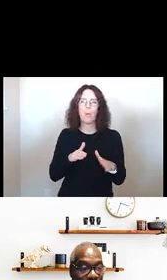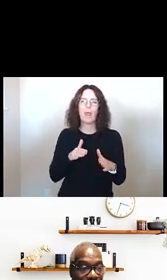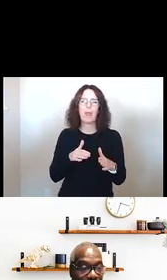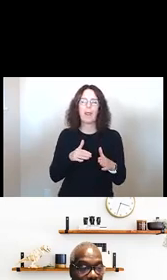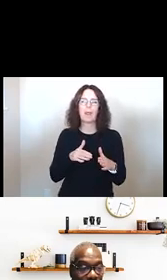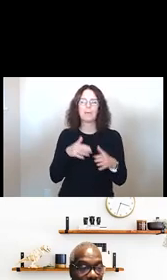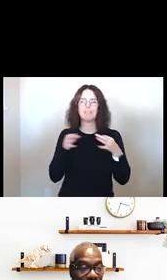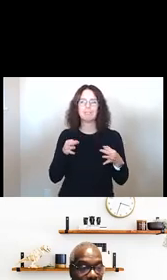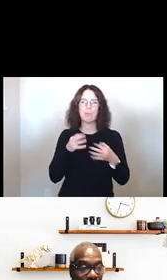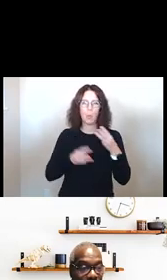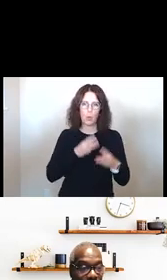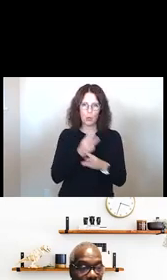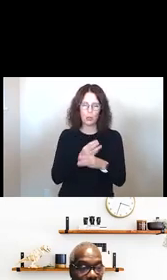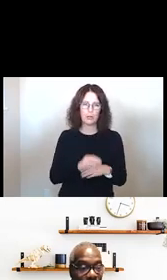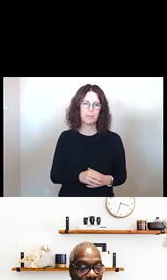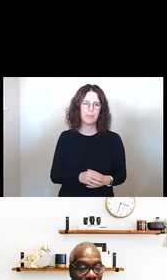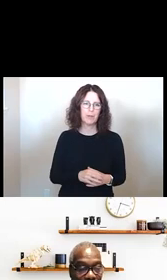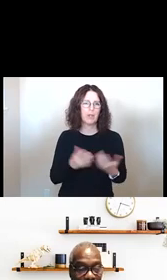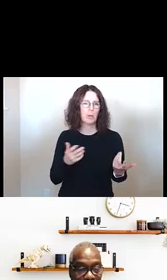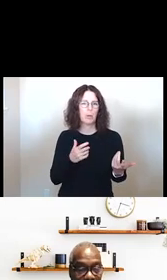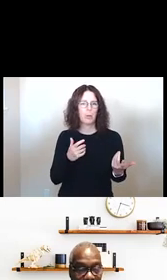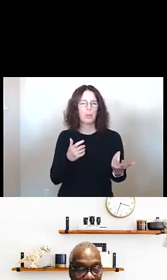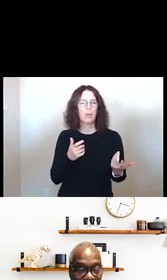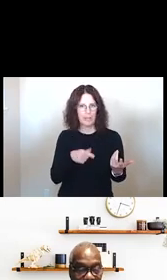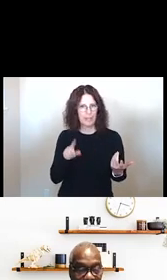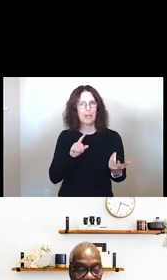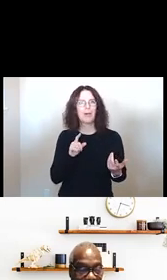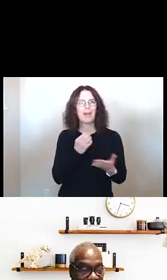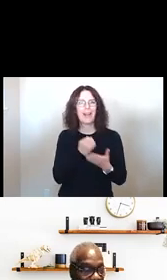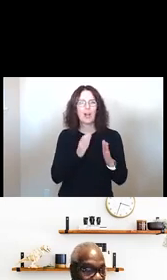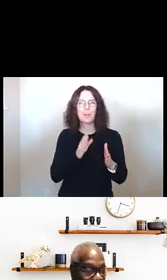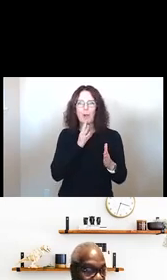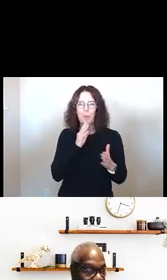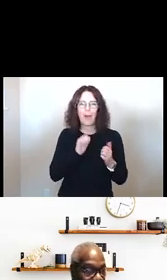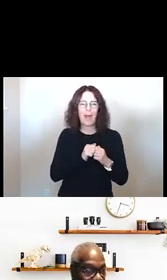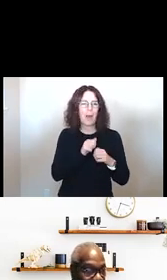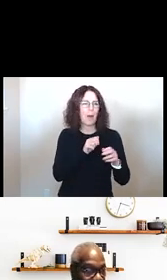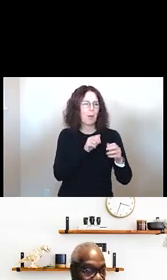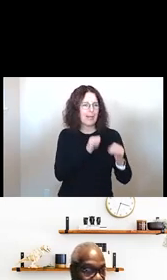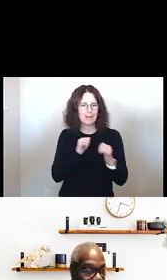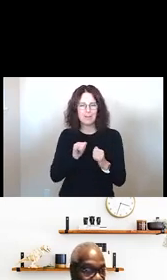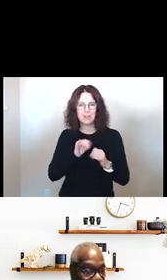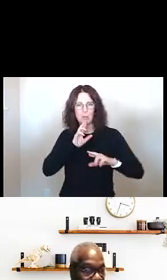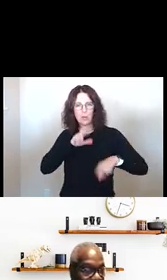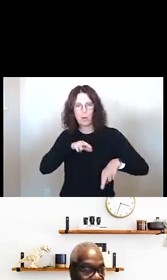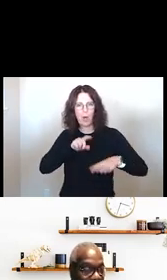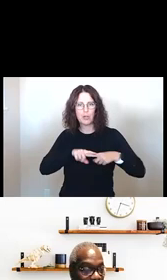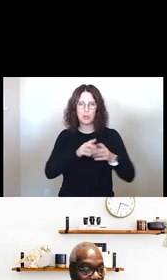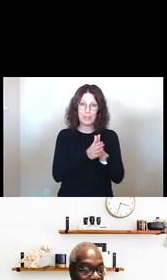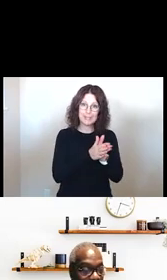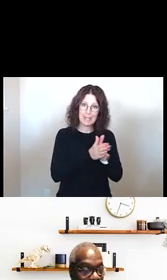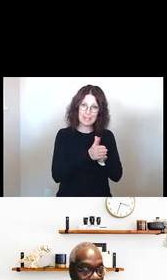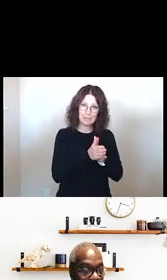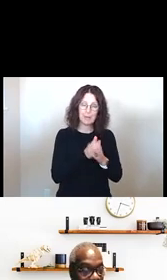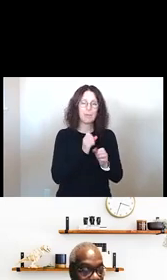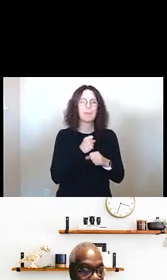about individuals respond to incentives. They make choices considering something